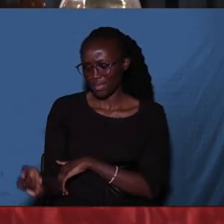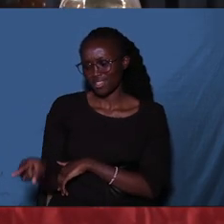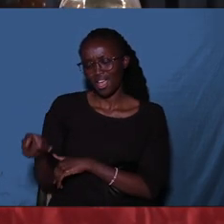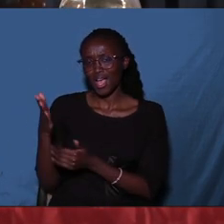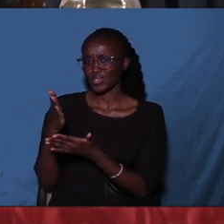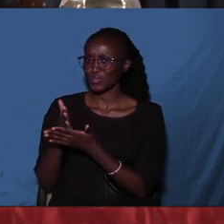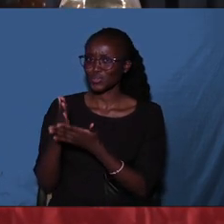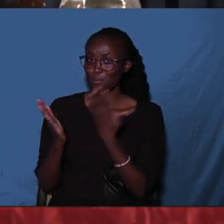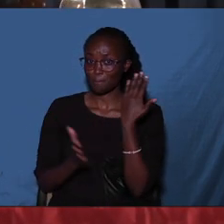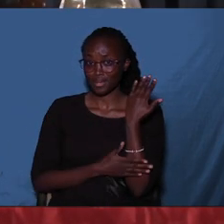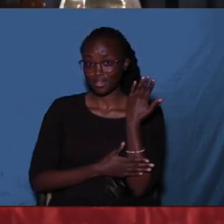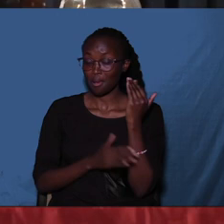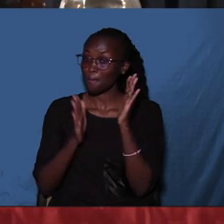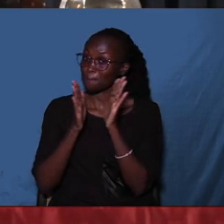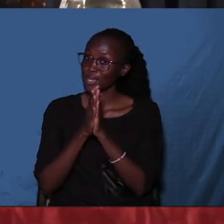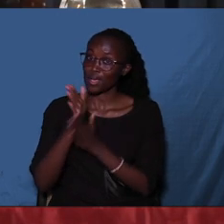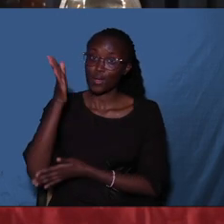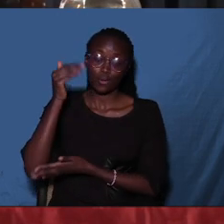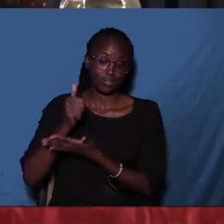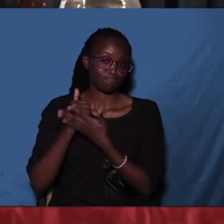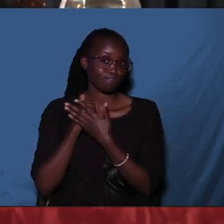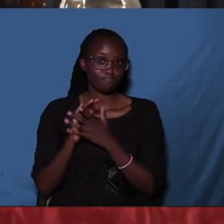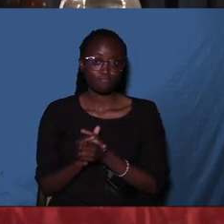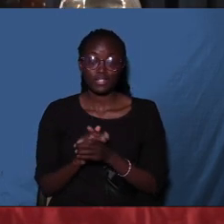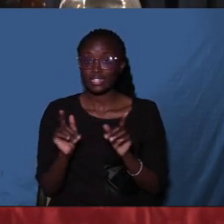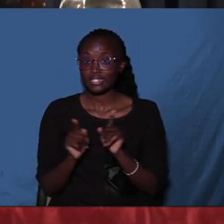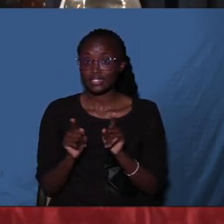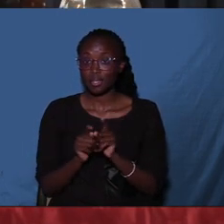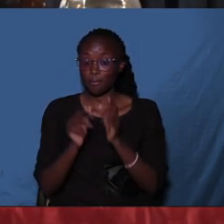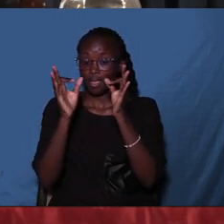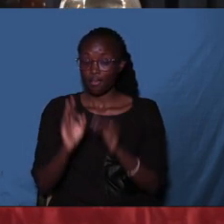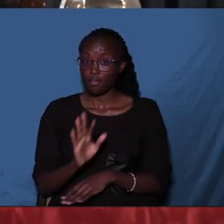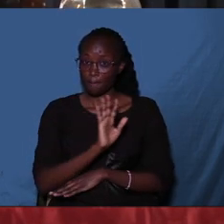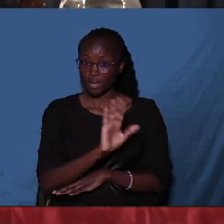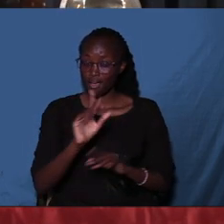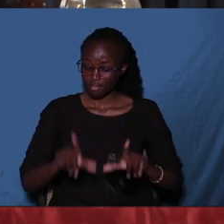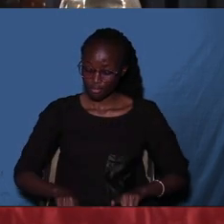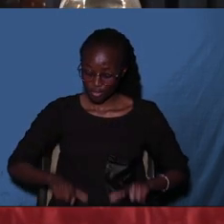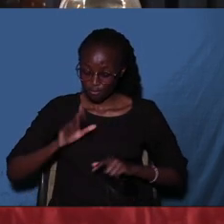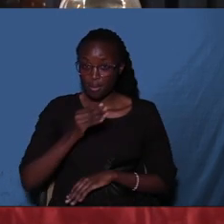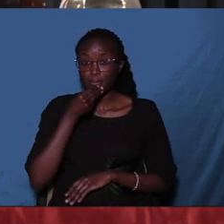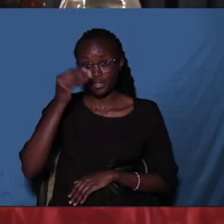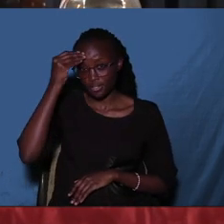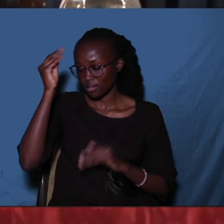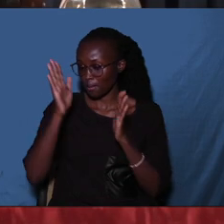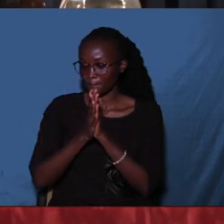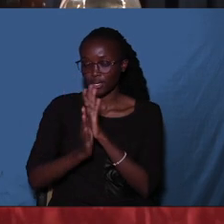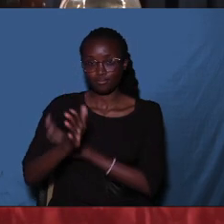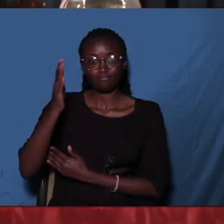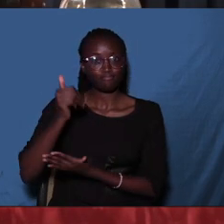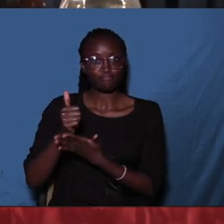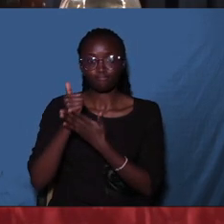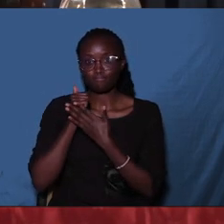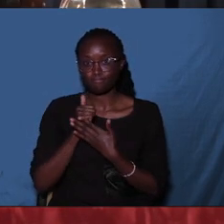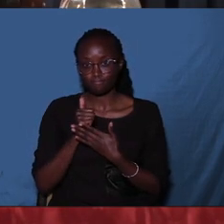come out of it. If you are living a photocopy life and you are hurting people, I pray that God will help you not to hurt people, that you'll